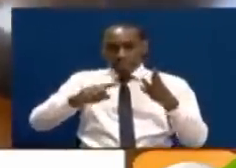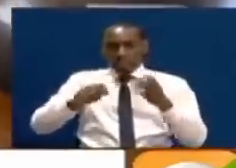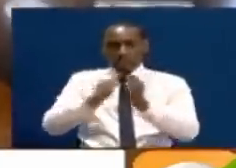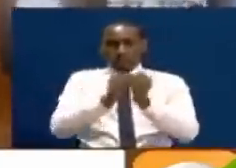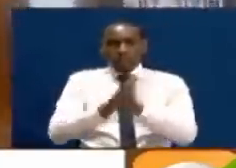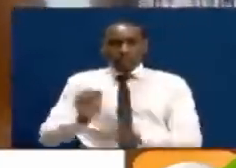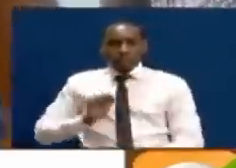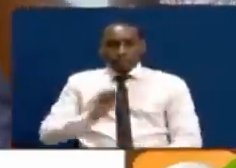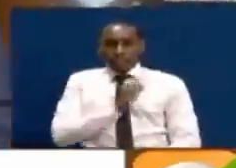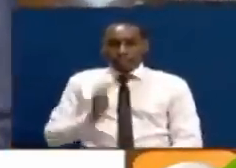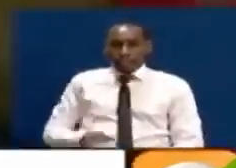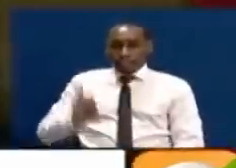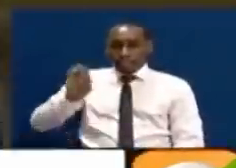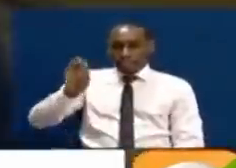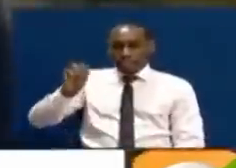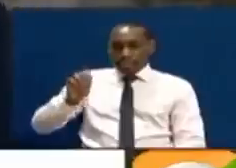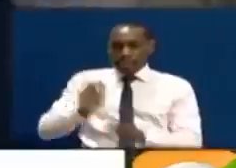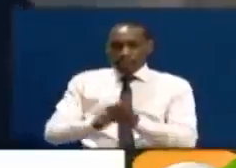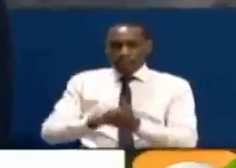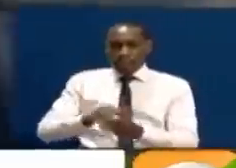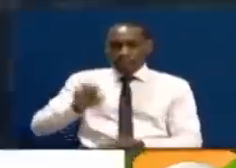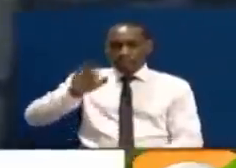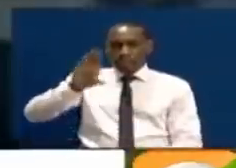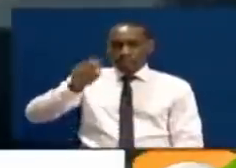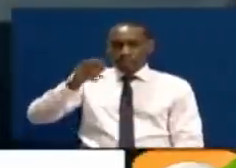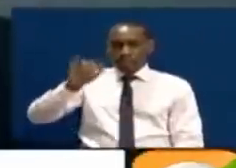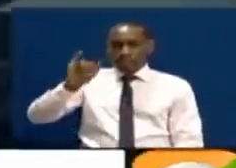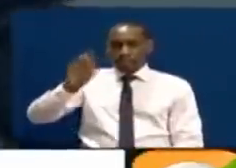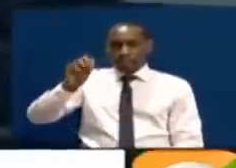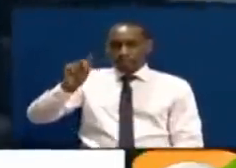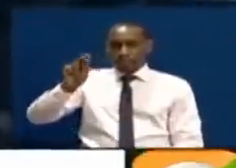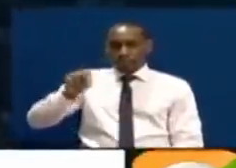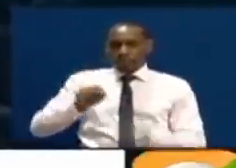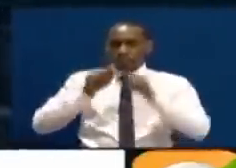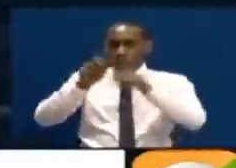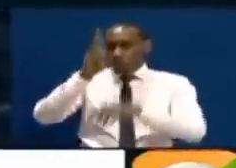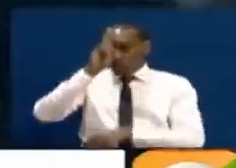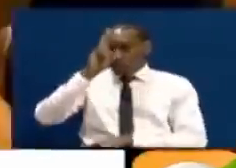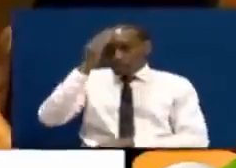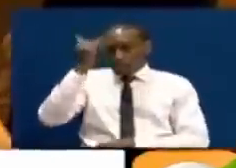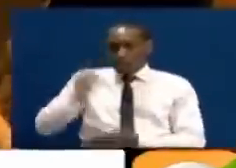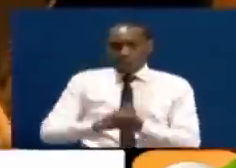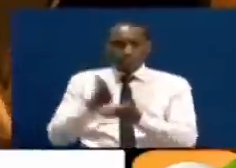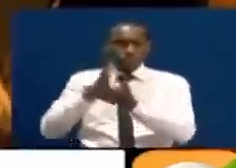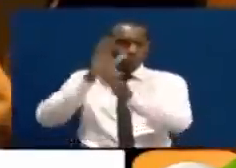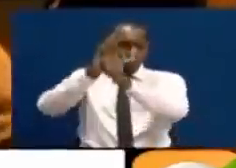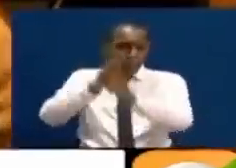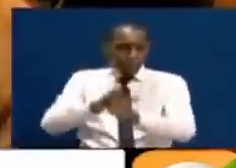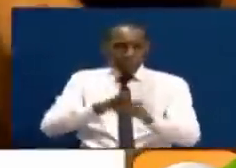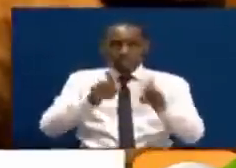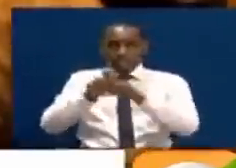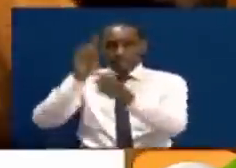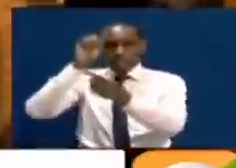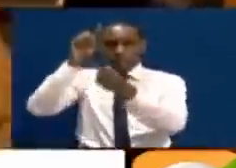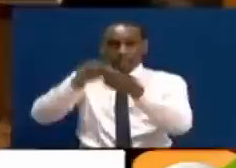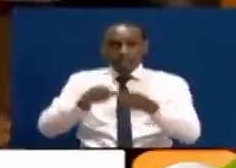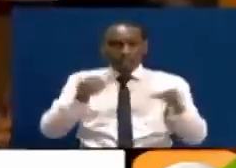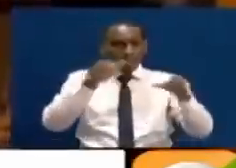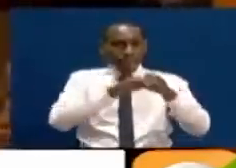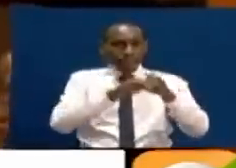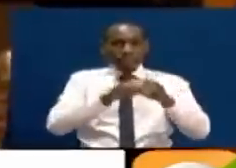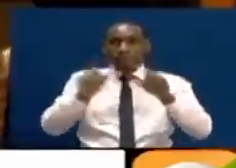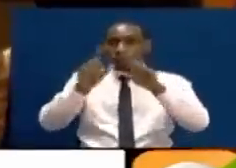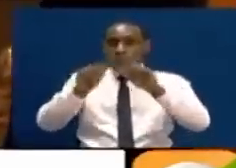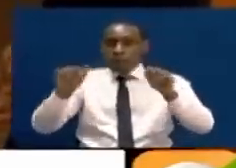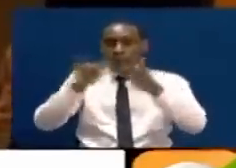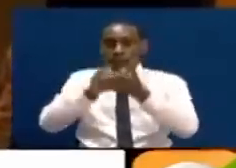Senators Kipchumba Murkomen and Aaron Cheriot, castigated the authorities for being what they termed as oppressive and targeting their members in what they allege